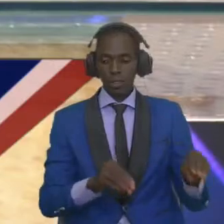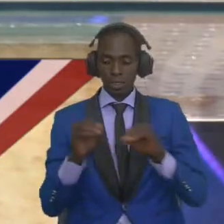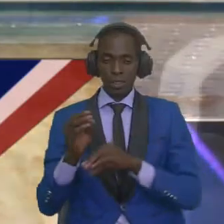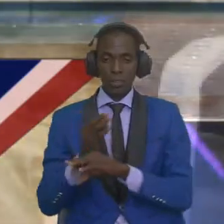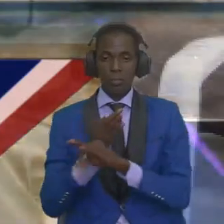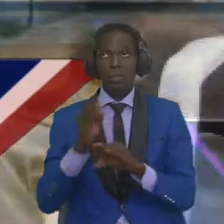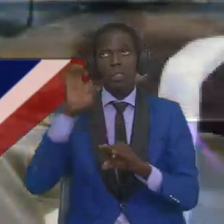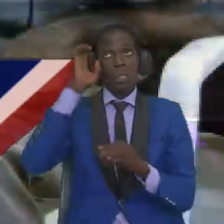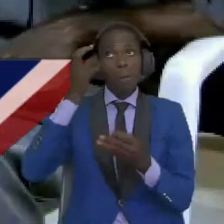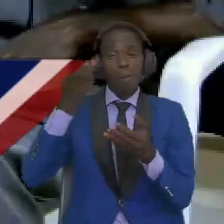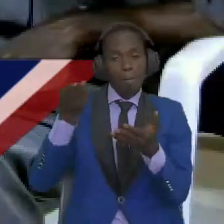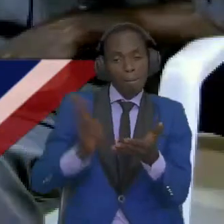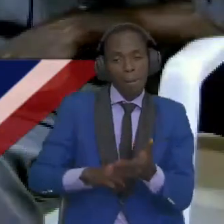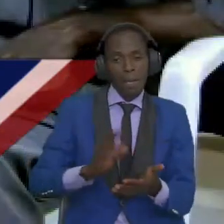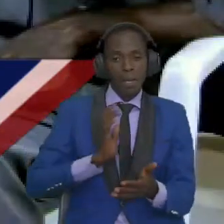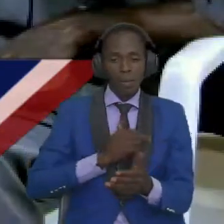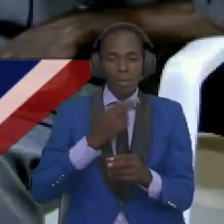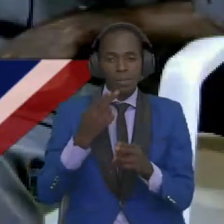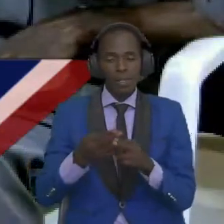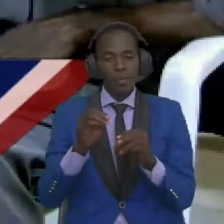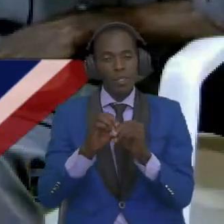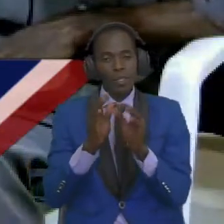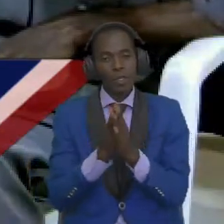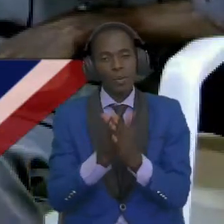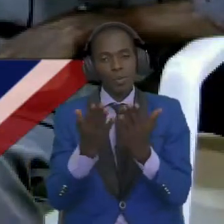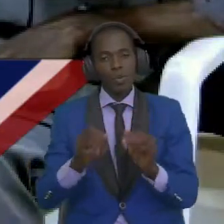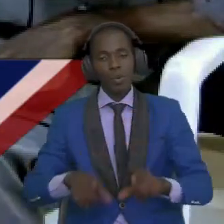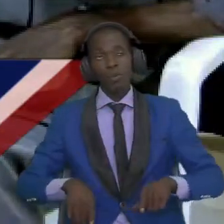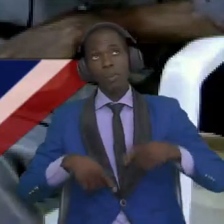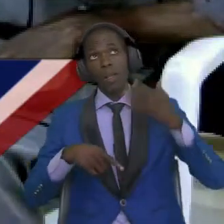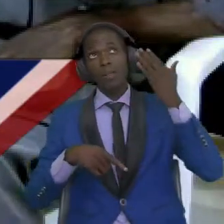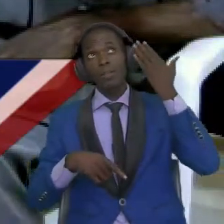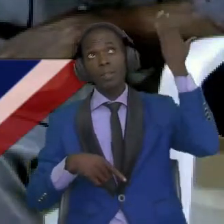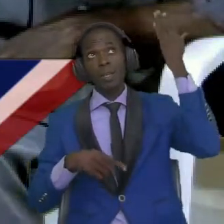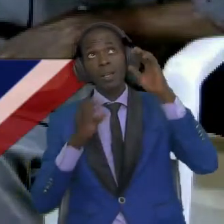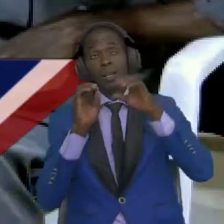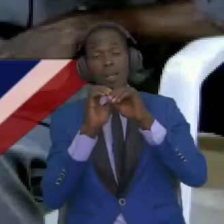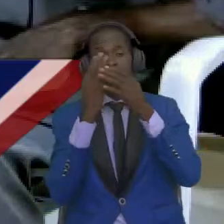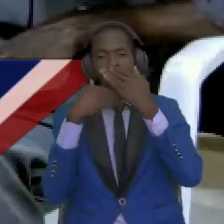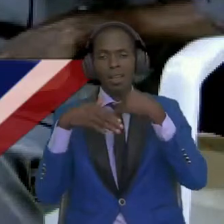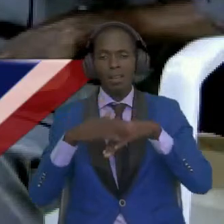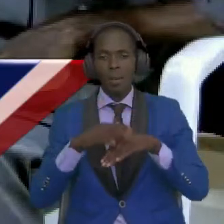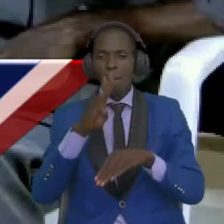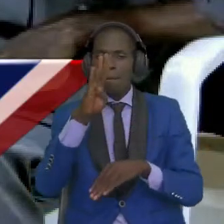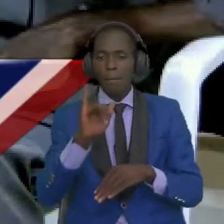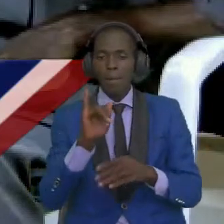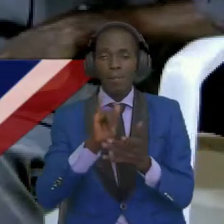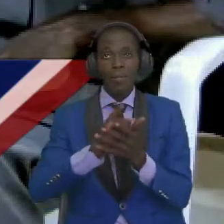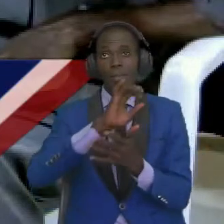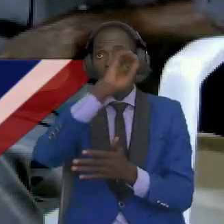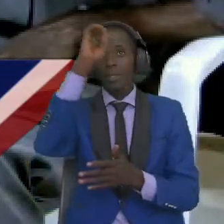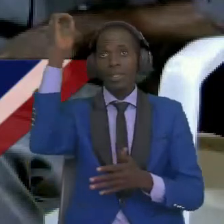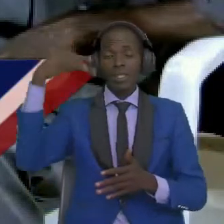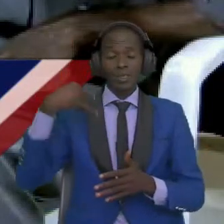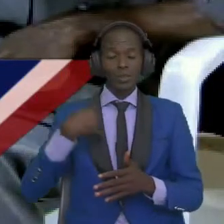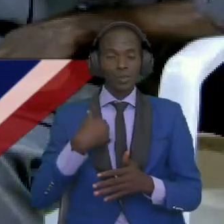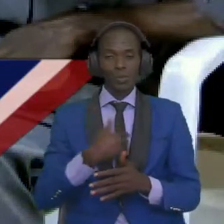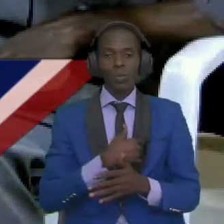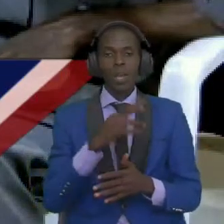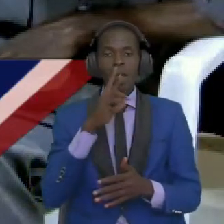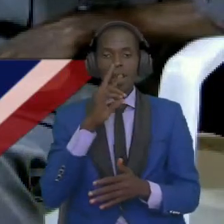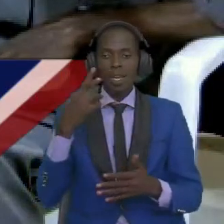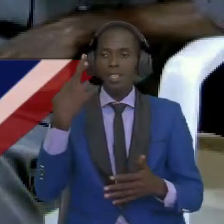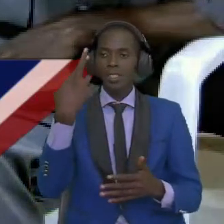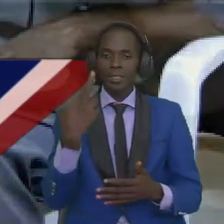names in the book of life in heaven. And by that grace that we are saved, we're regenerated,